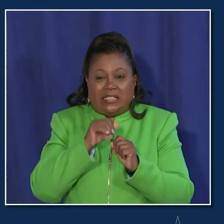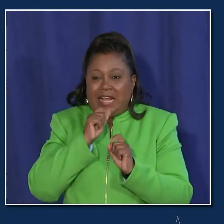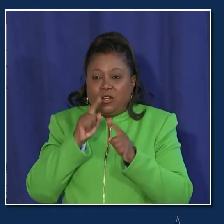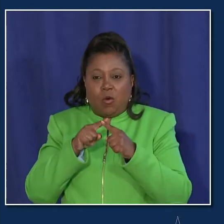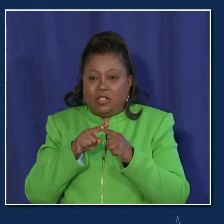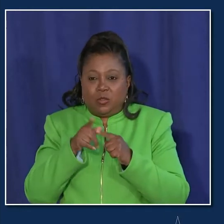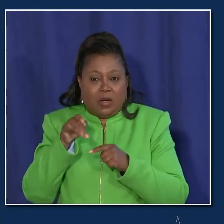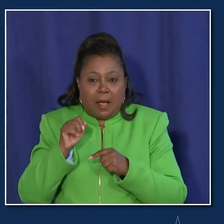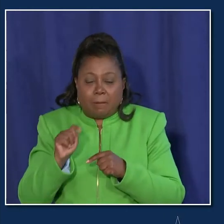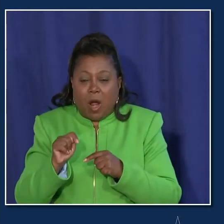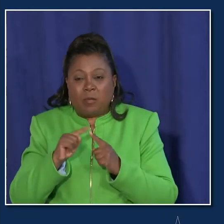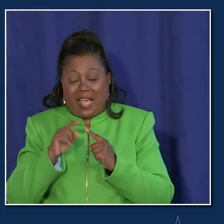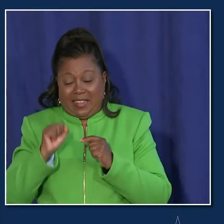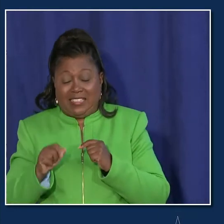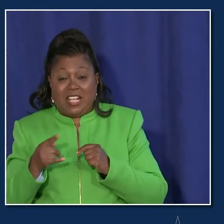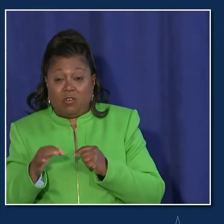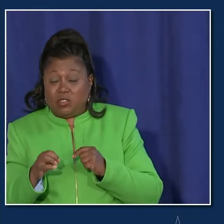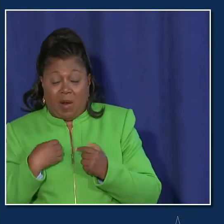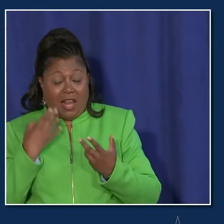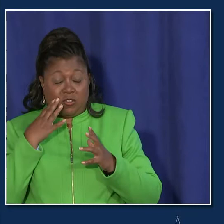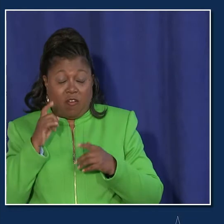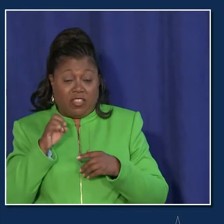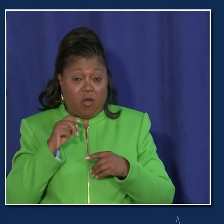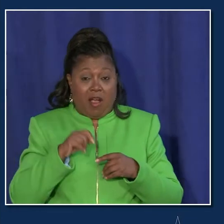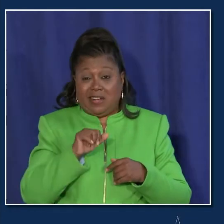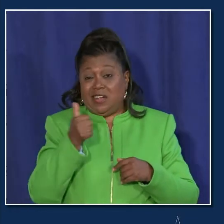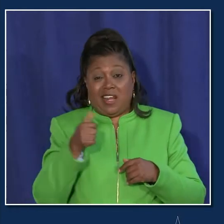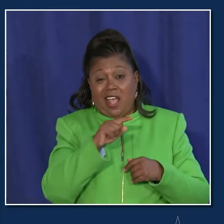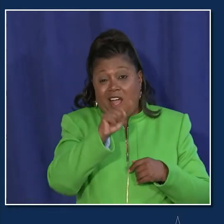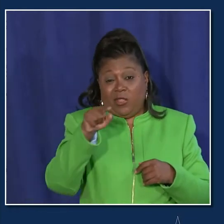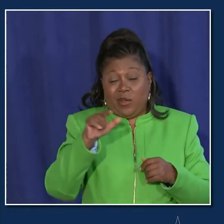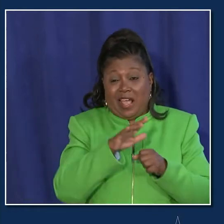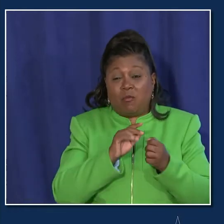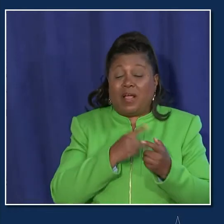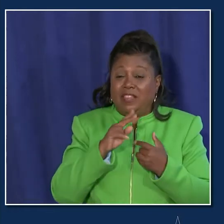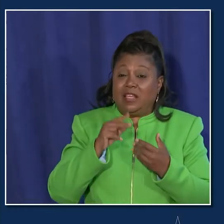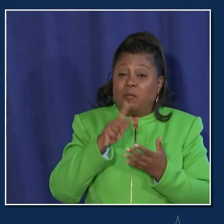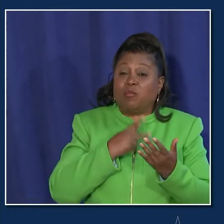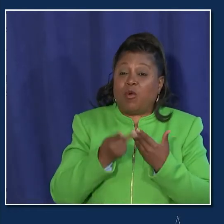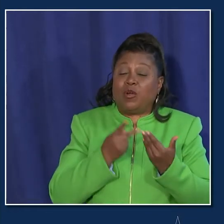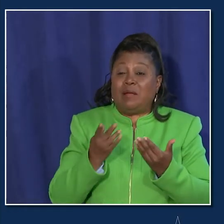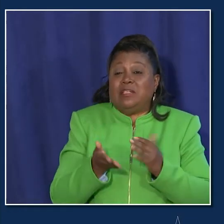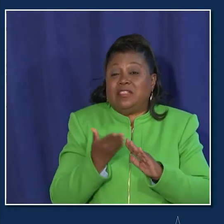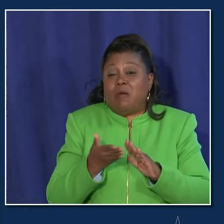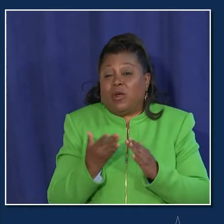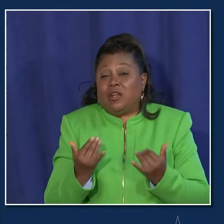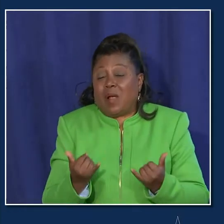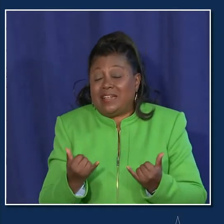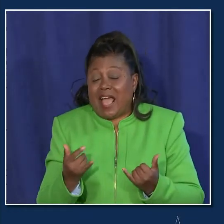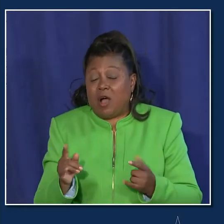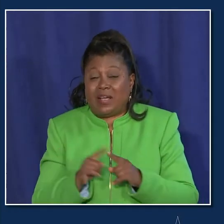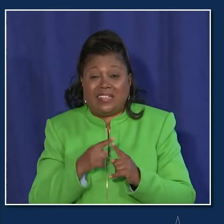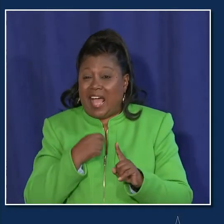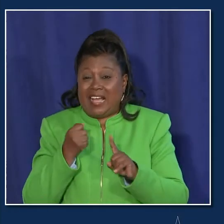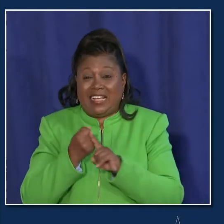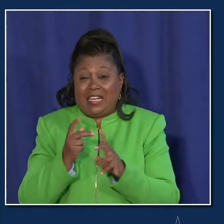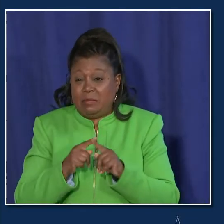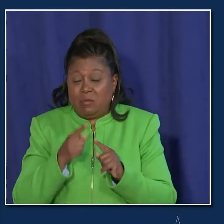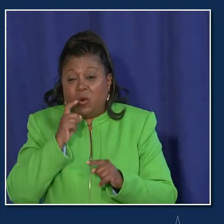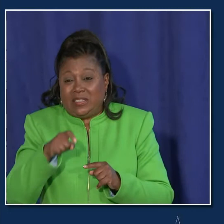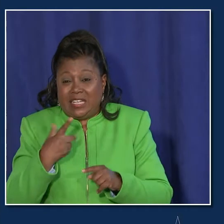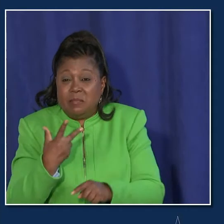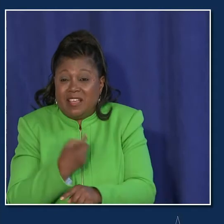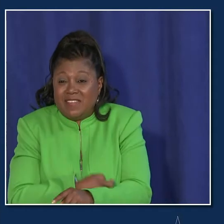going into apartments, at least in South Shore, and I don't know if they are in every other neighborhood where this program is operating right now either. And not hitting people who need